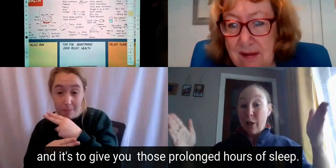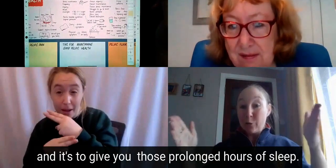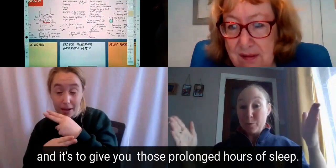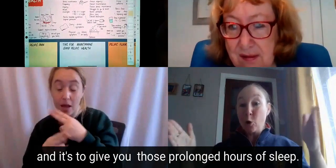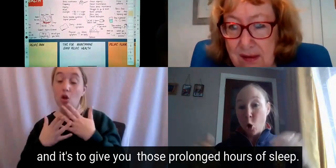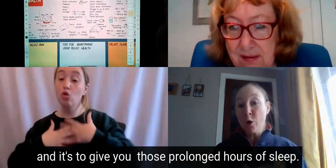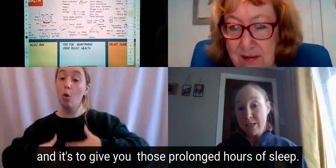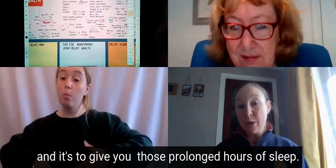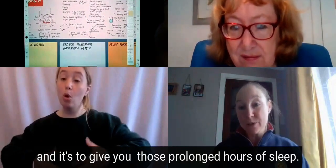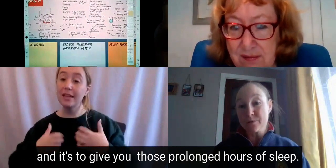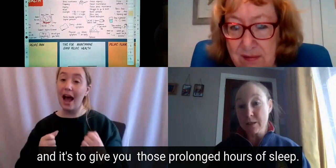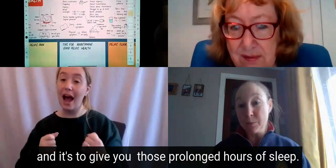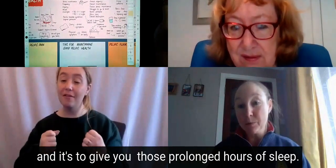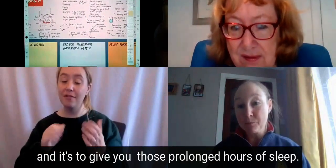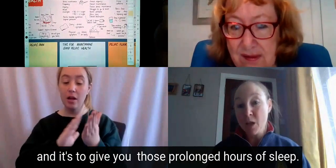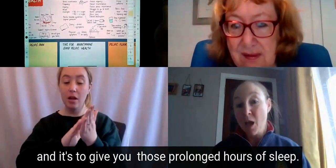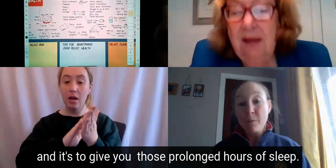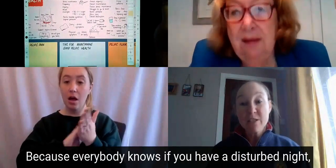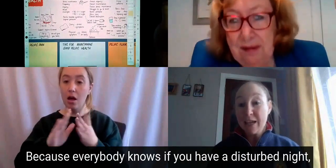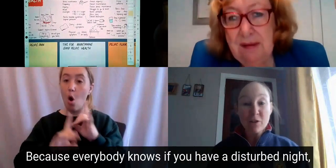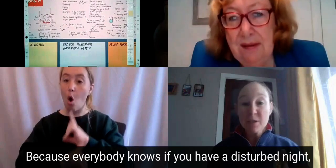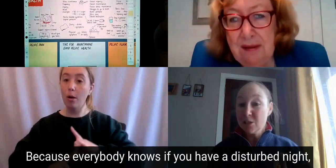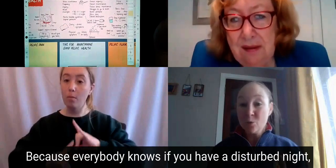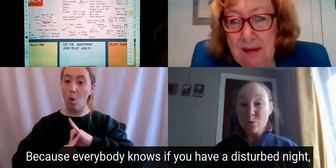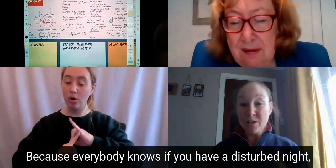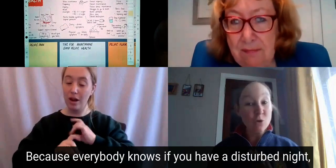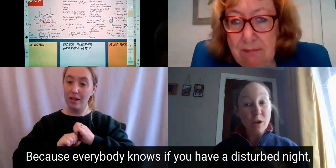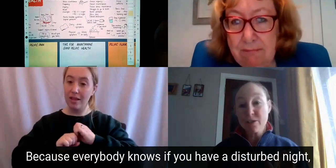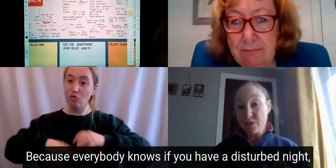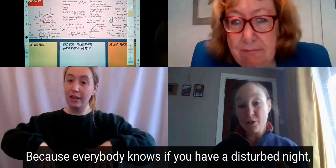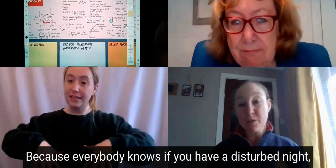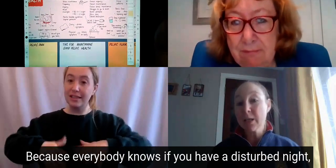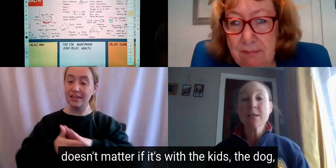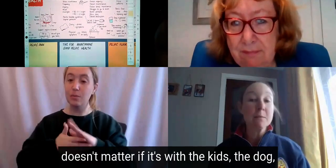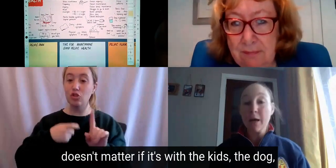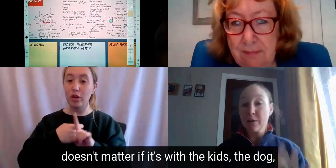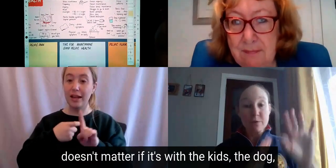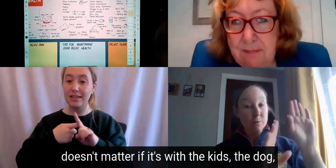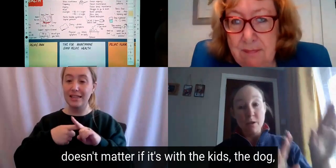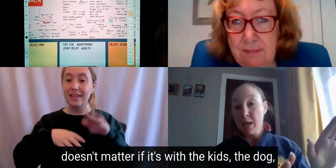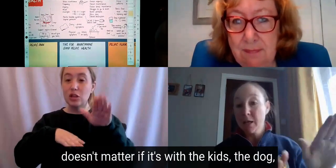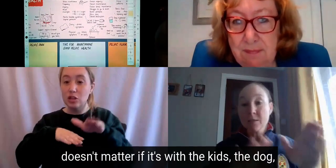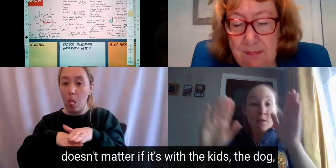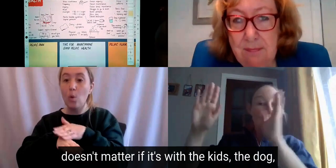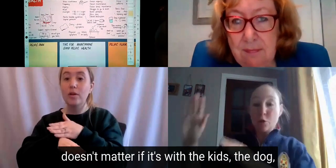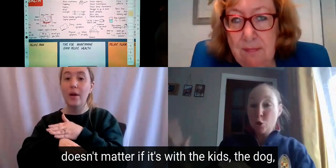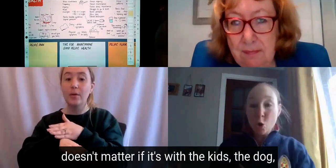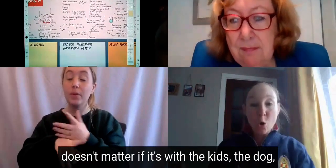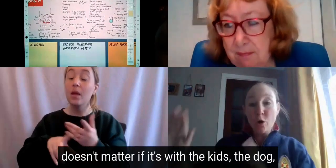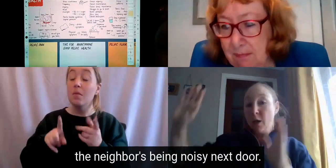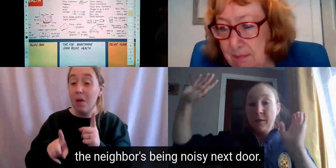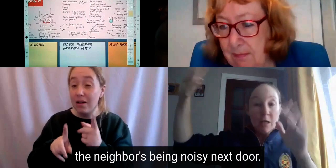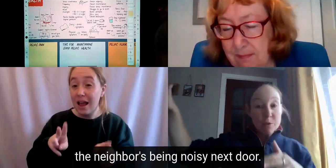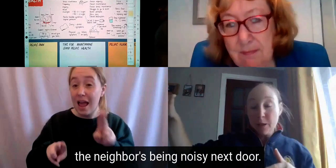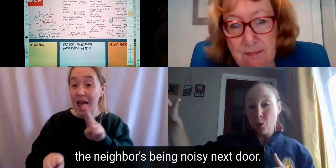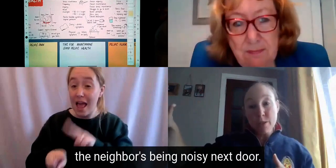you those prolonged hours of sleep. Because everybody knows if you have a disturbed night, doesn't matter if it's with the kids, the